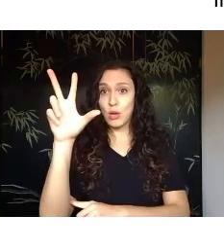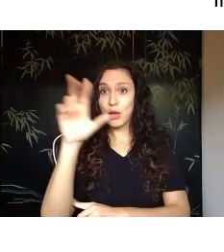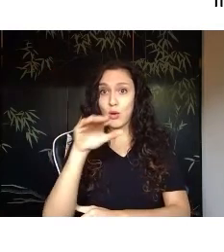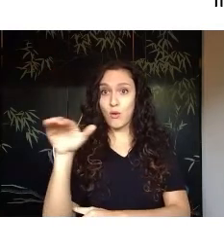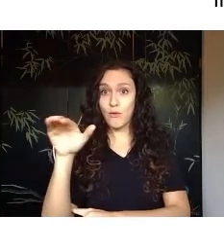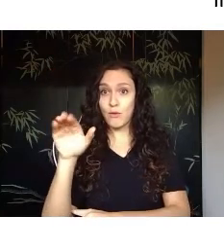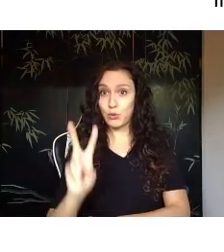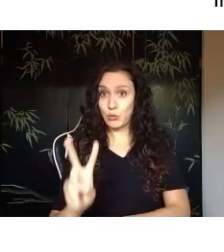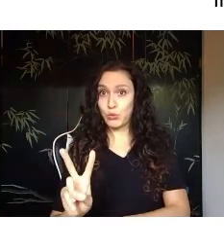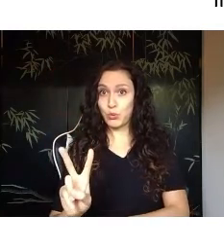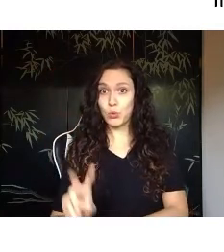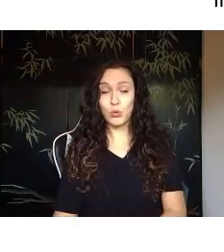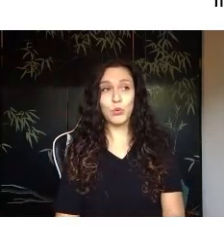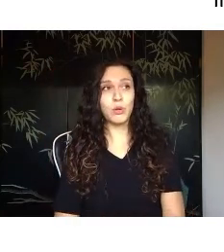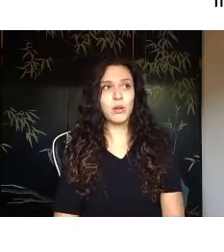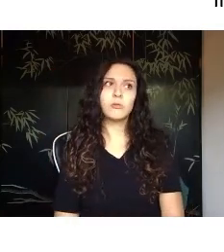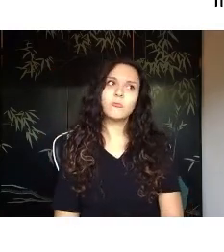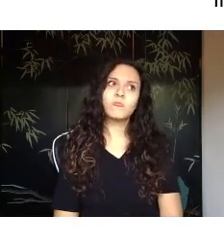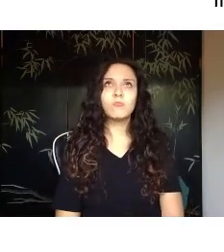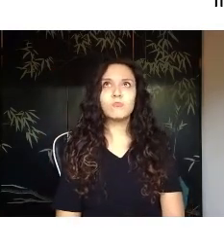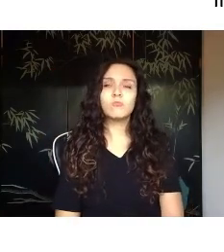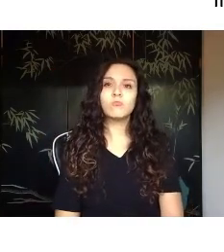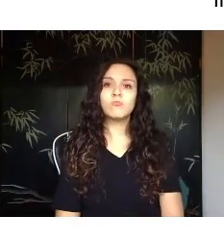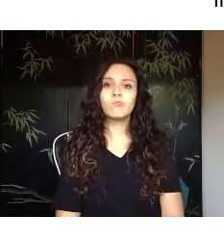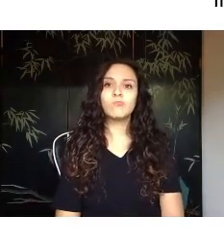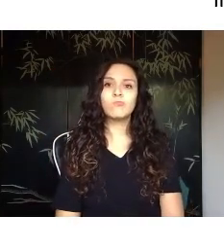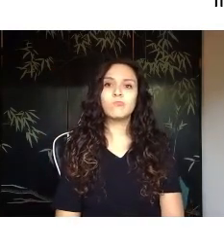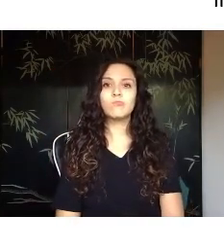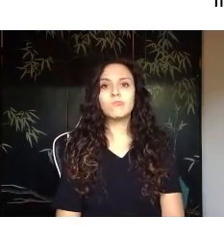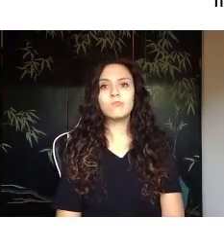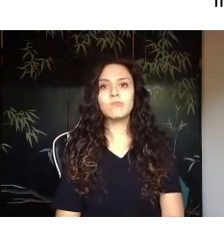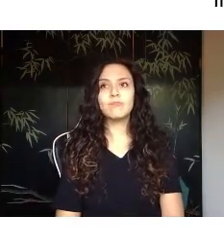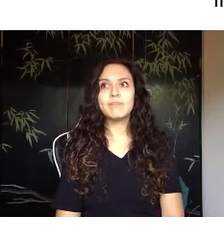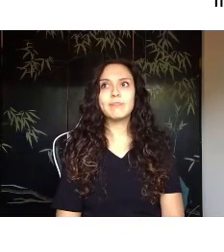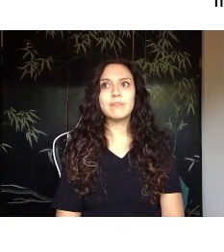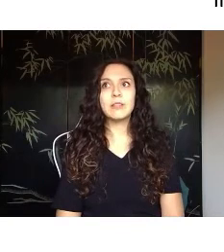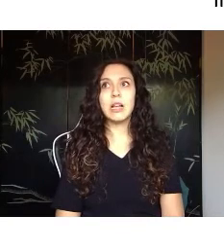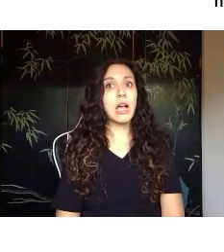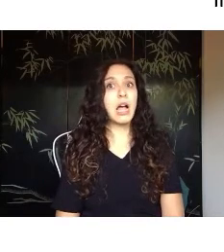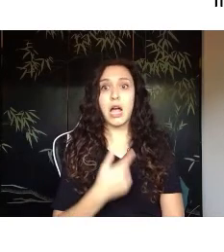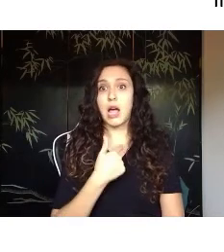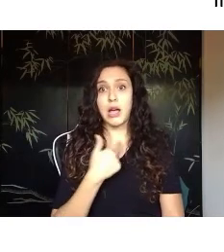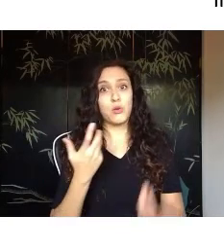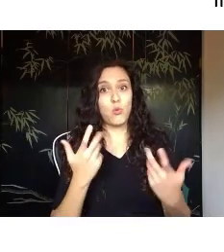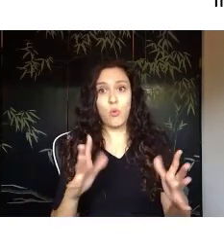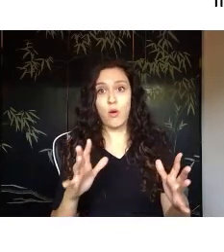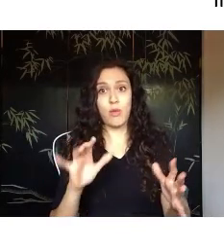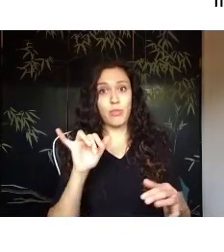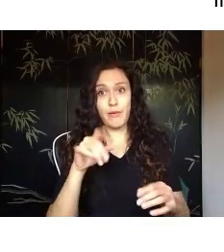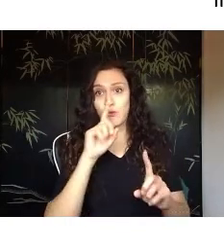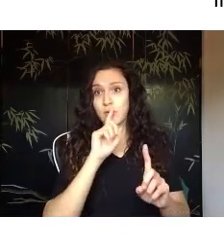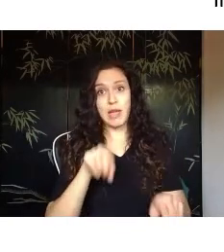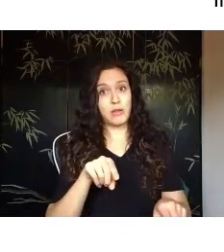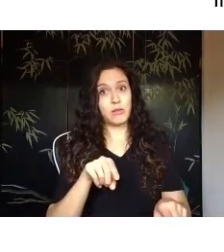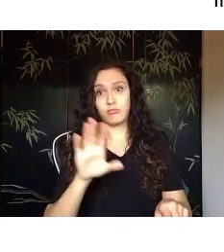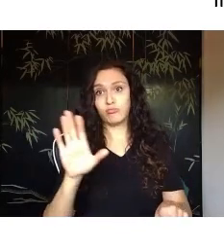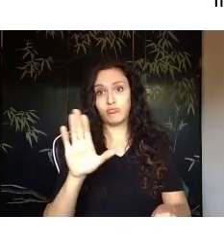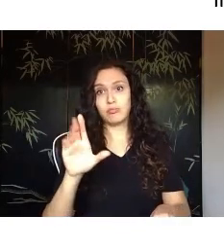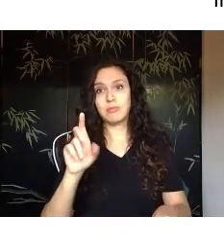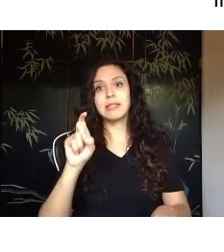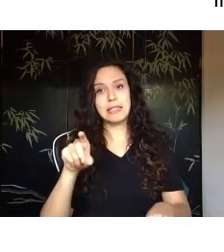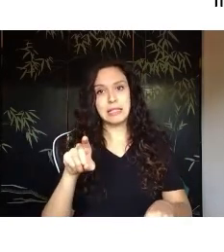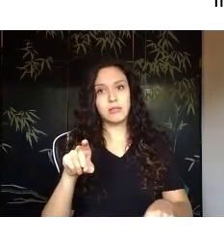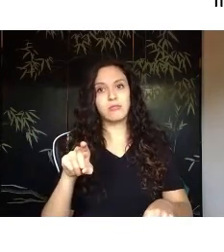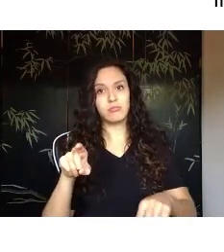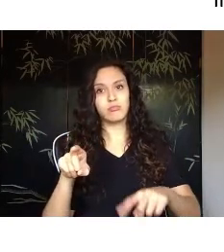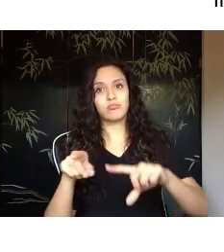right, I get 3 over 2. Okay, well, 3 over 2. I don't want an